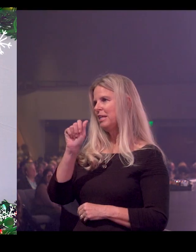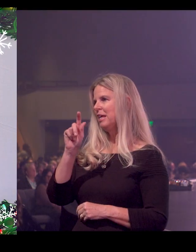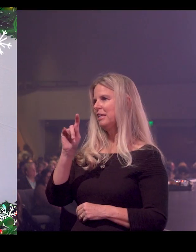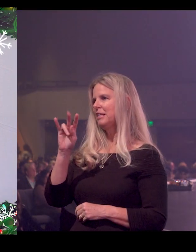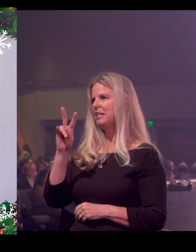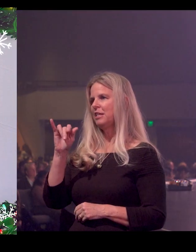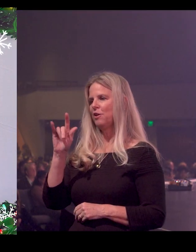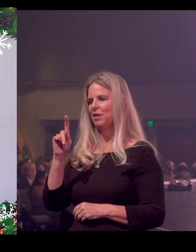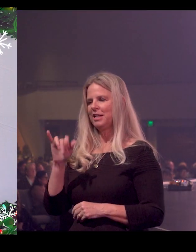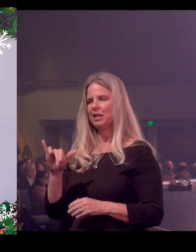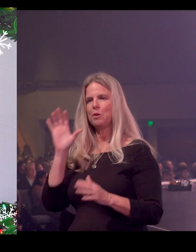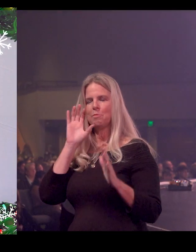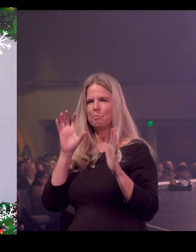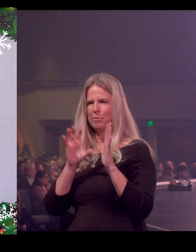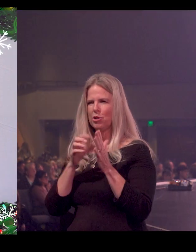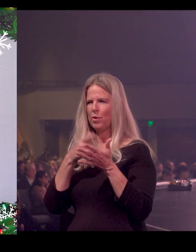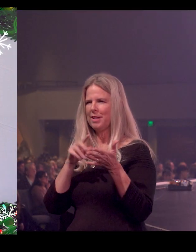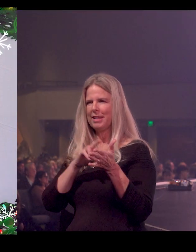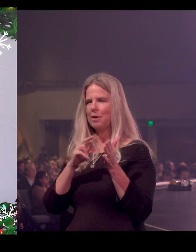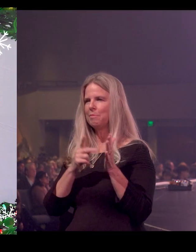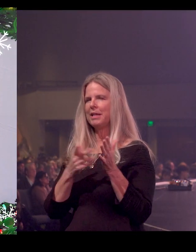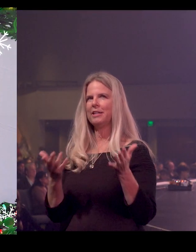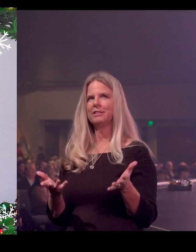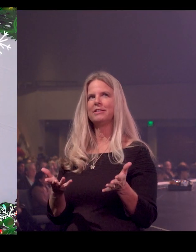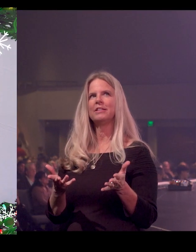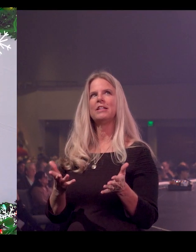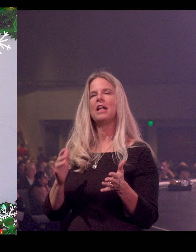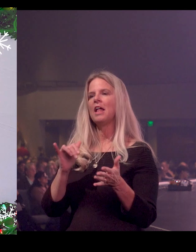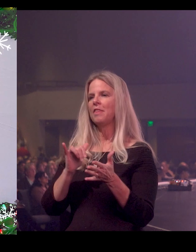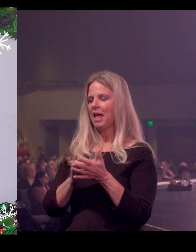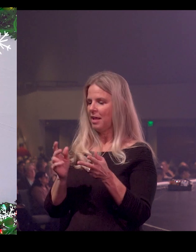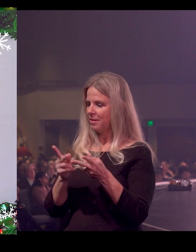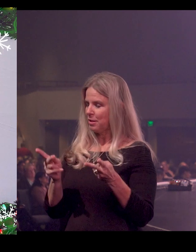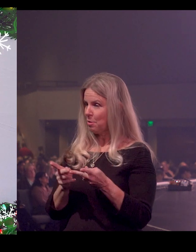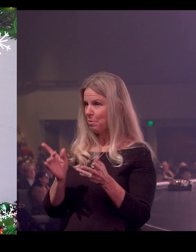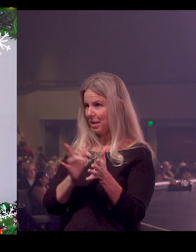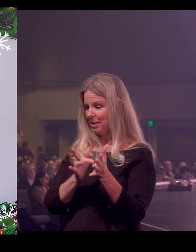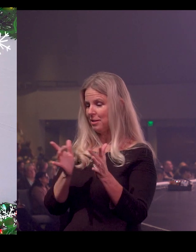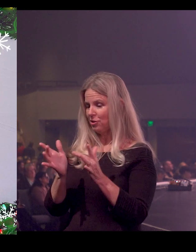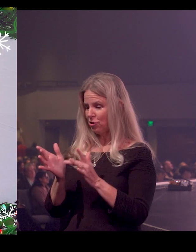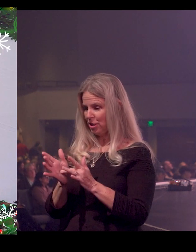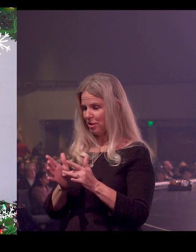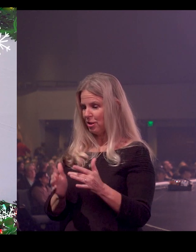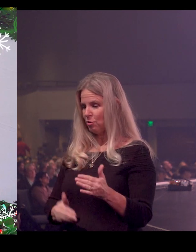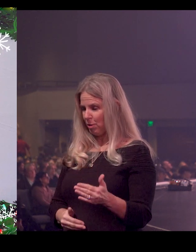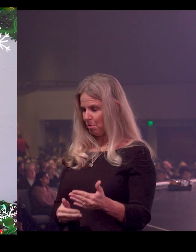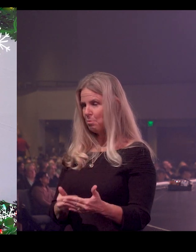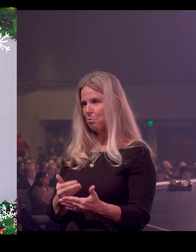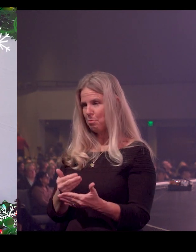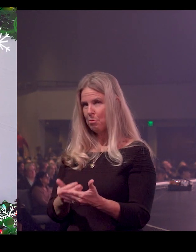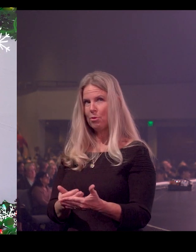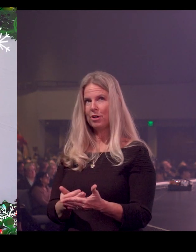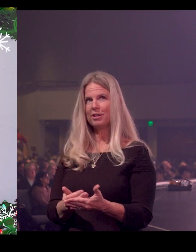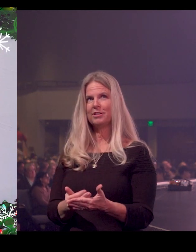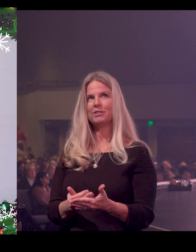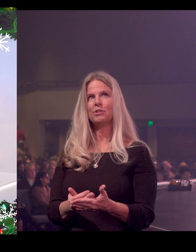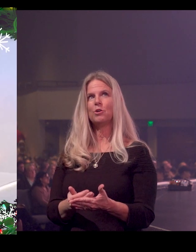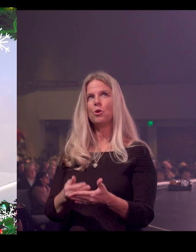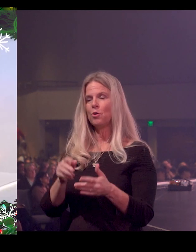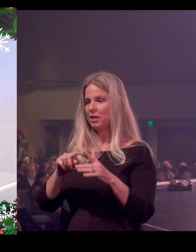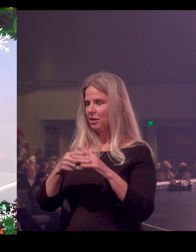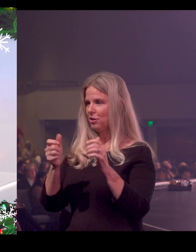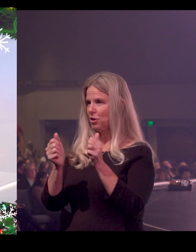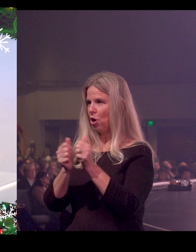the place where Jesus was born. We're gonna start with a stable, but this stable that Jesus was born in was